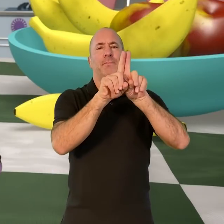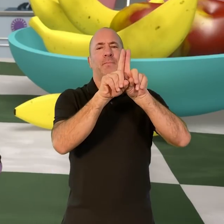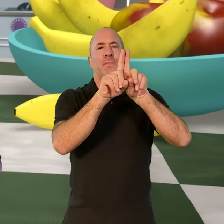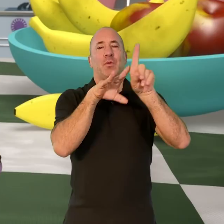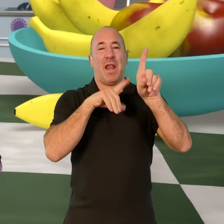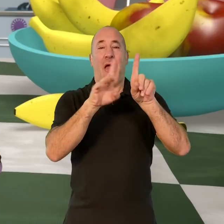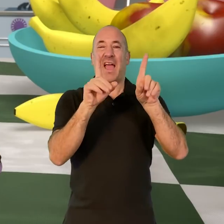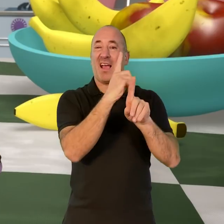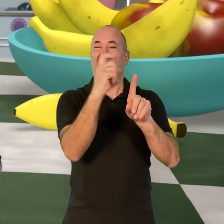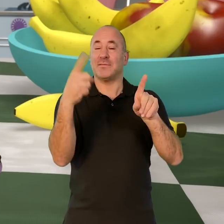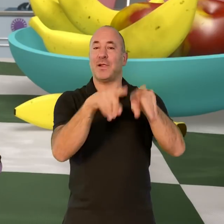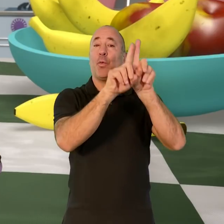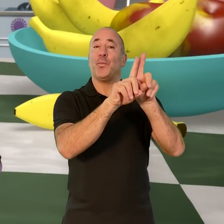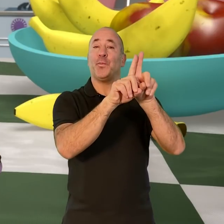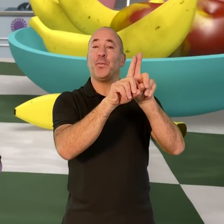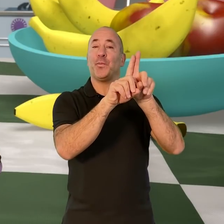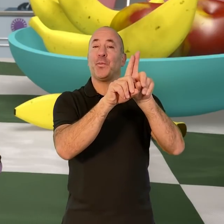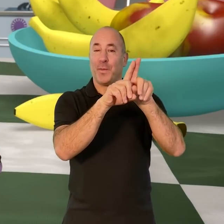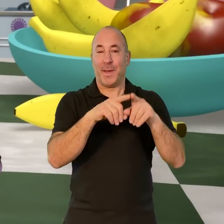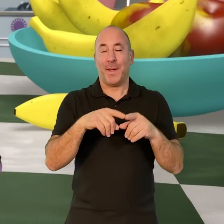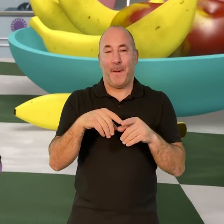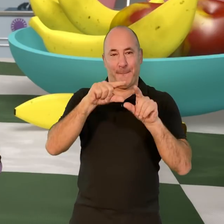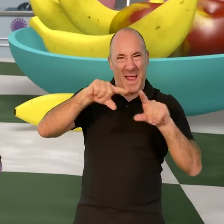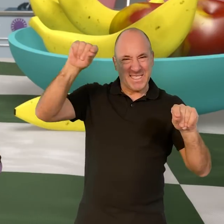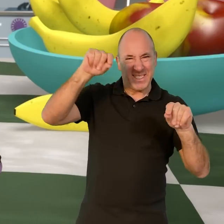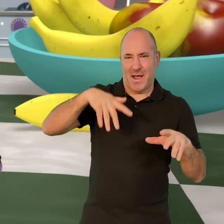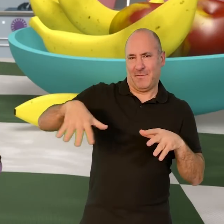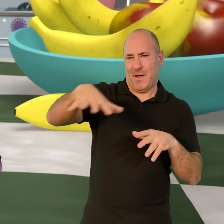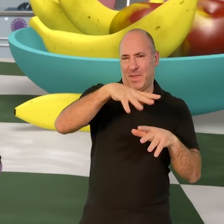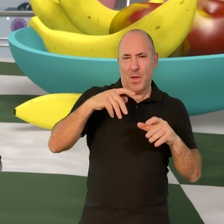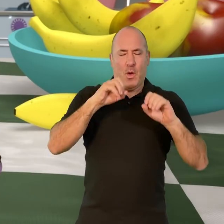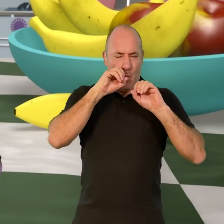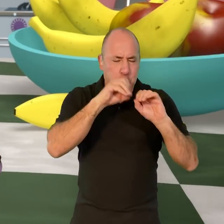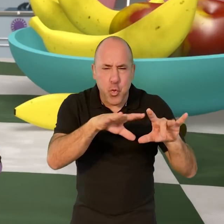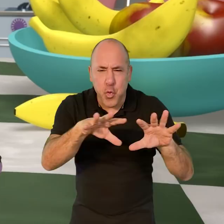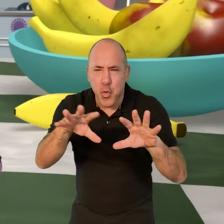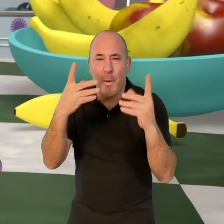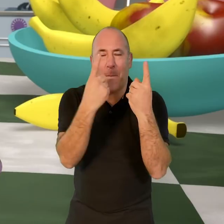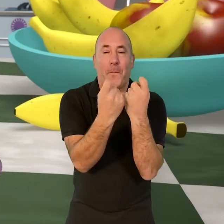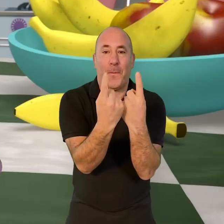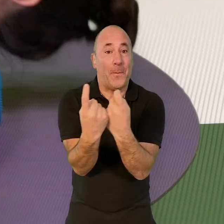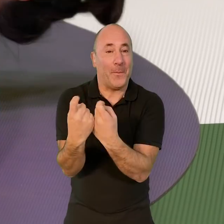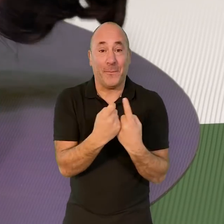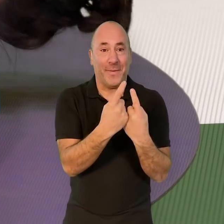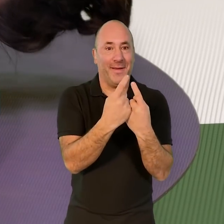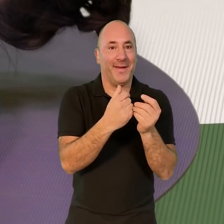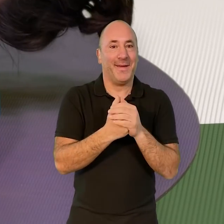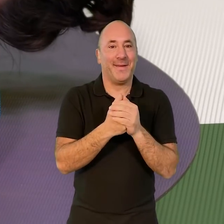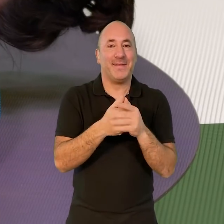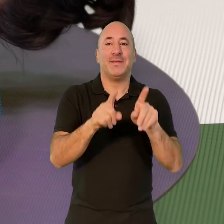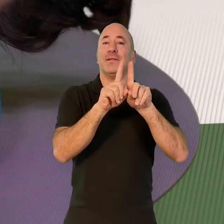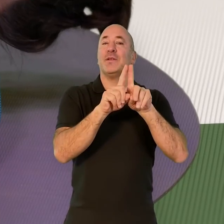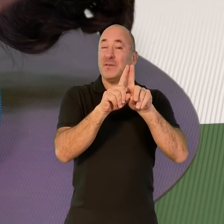coming into candle pose. Betsy and her bunch blow out all of their special candles.